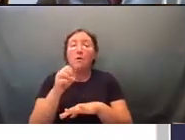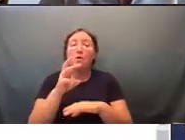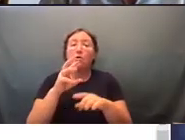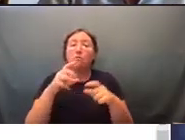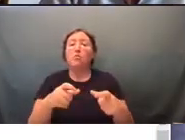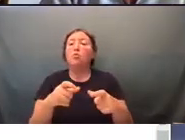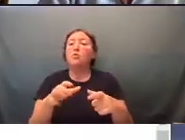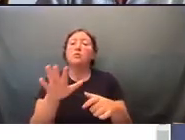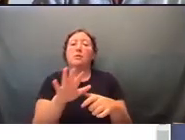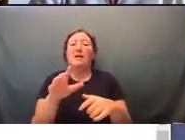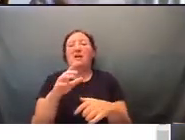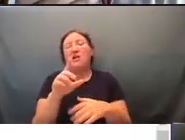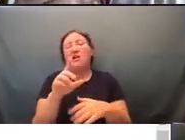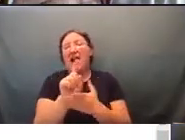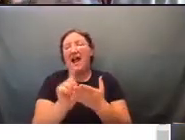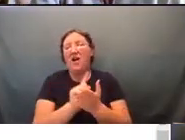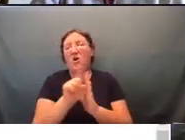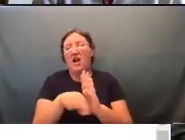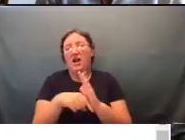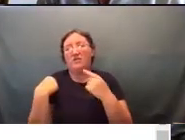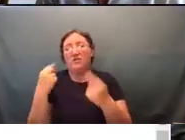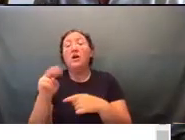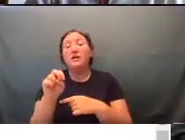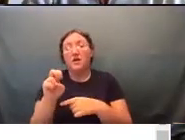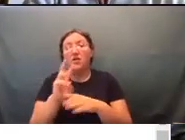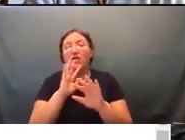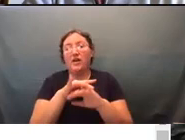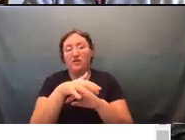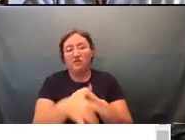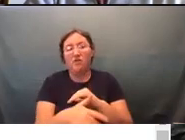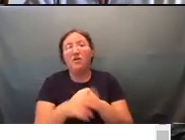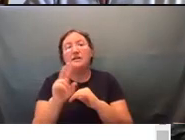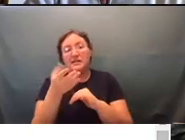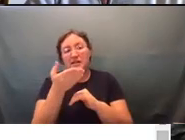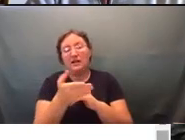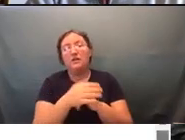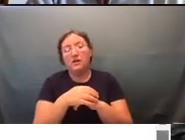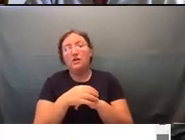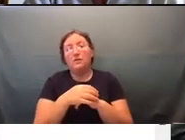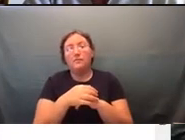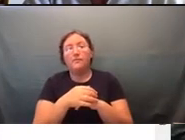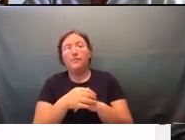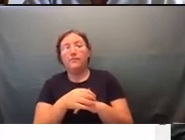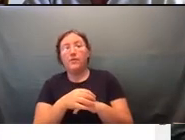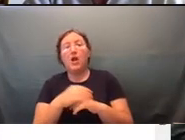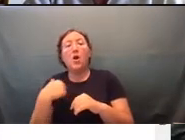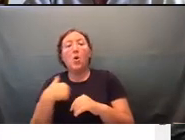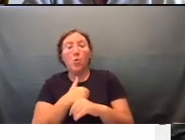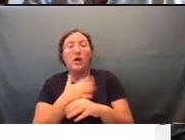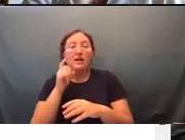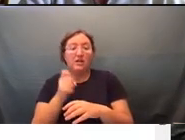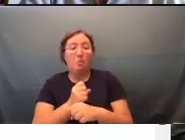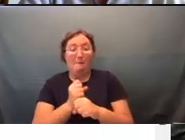into our hike. Nevada Falls is going to be that second one that we see. And we're making sure that